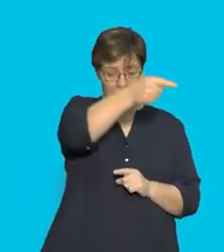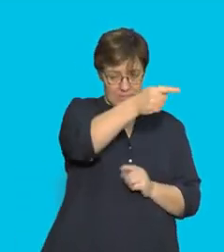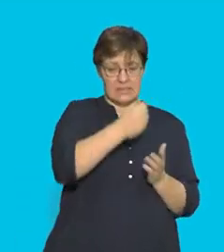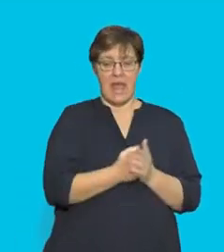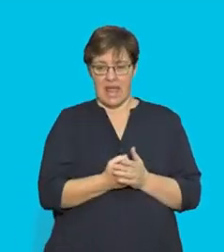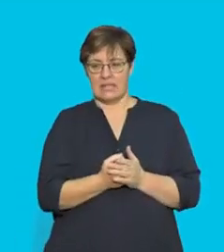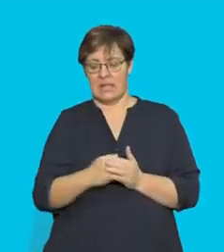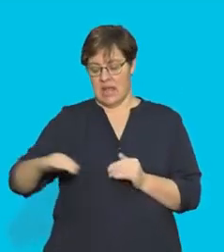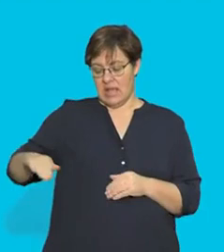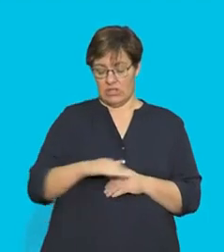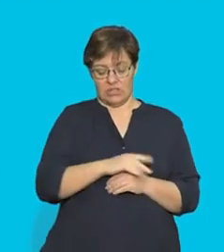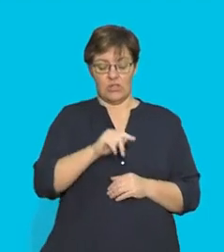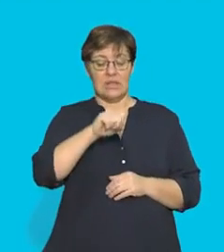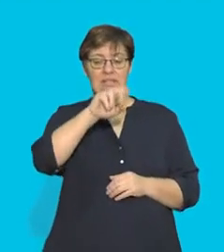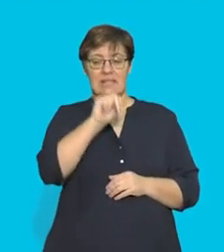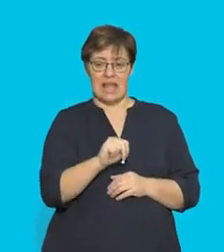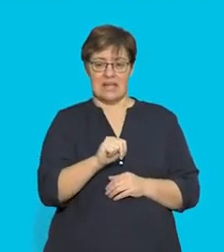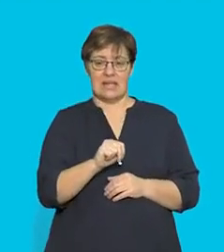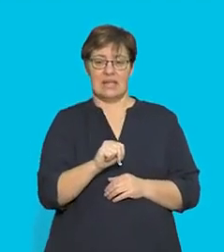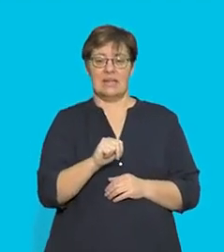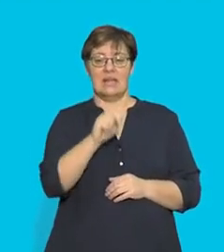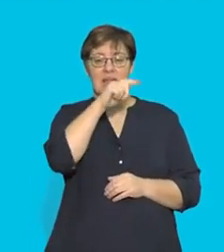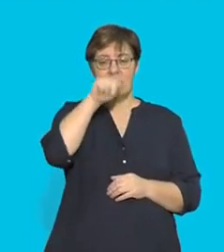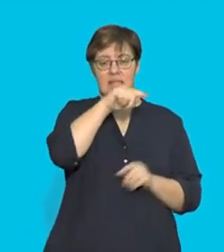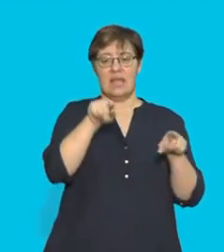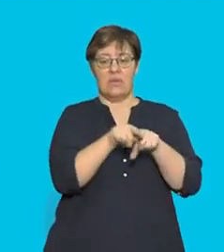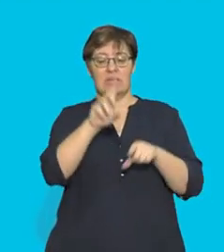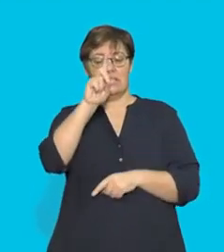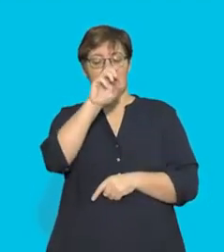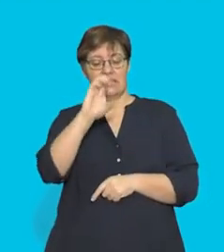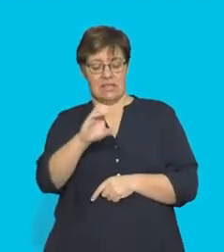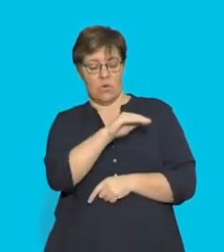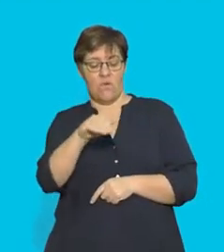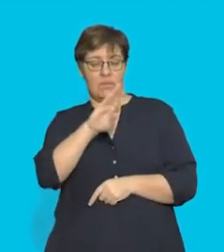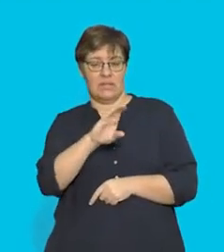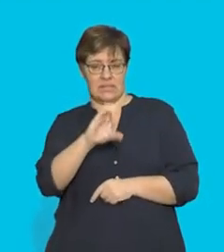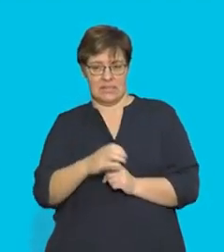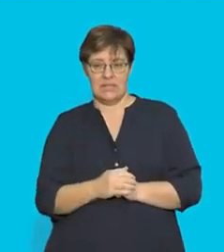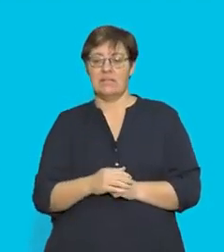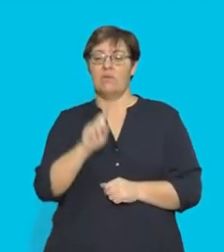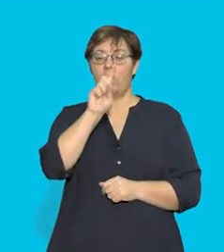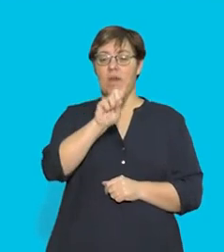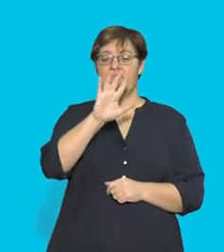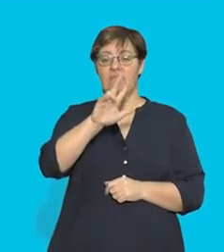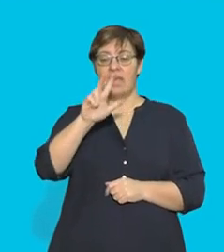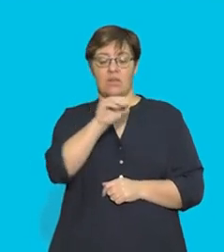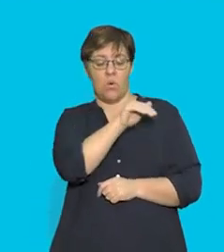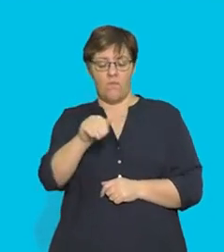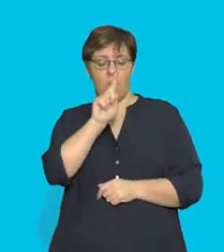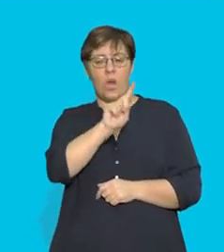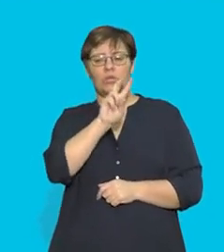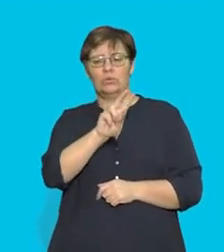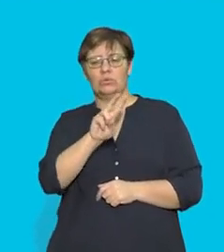going to say tan of theta is equal to DC over BC. So it's going to equal to 158 over